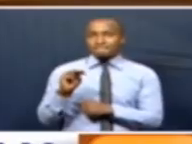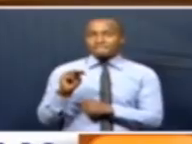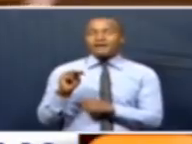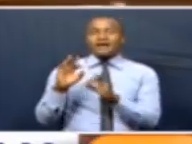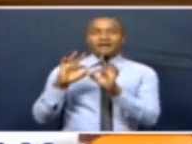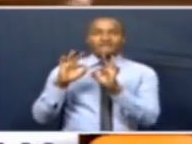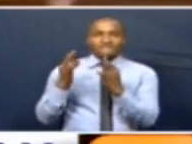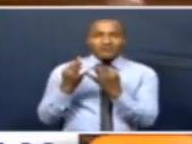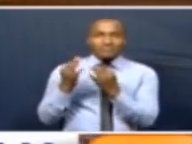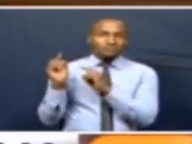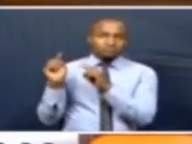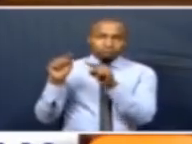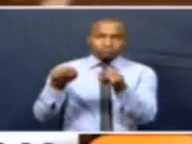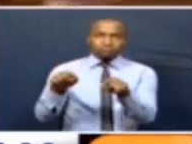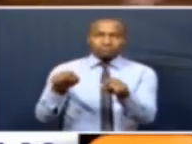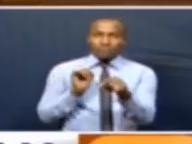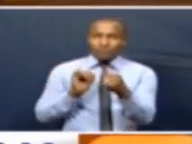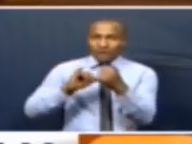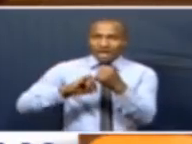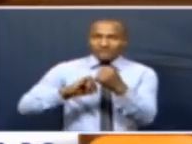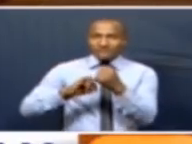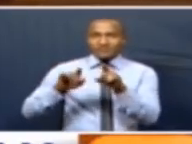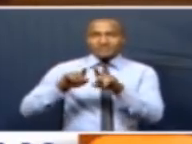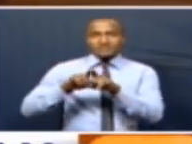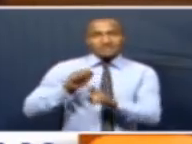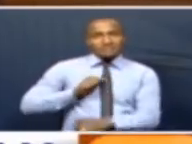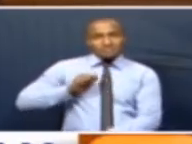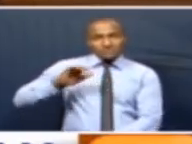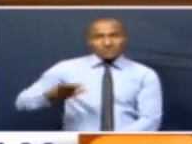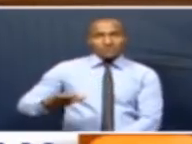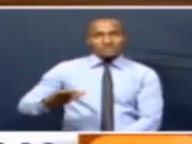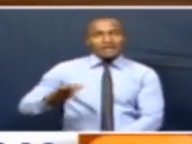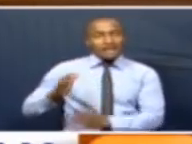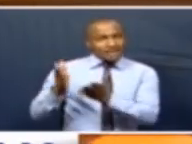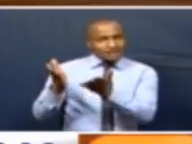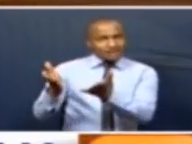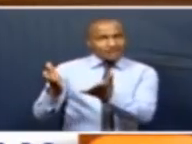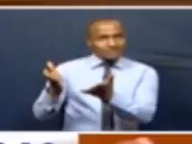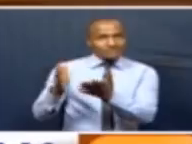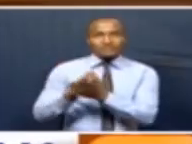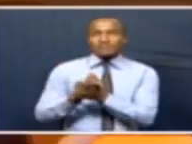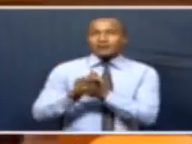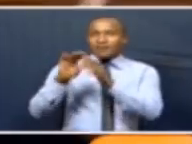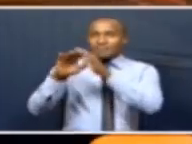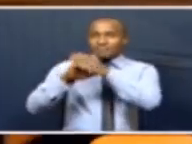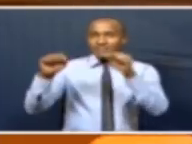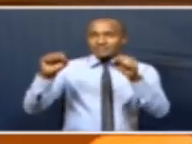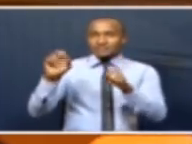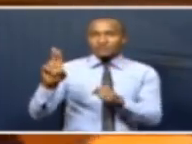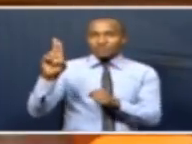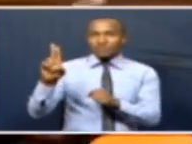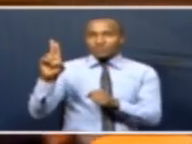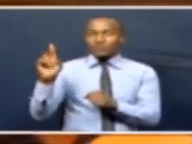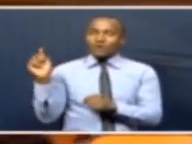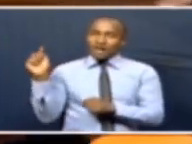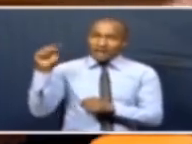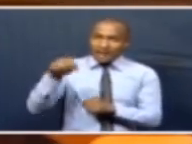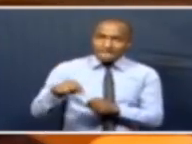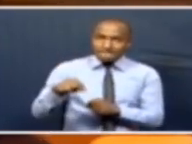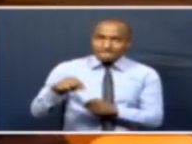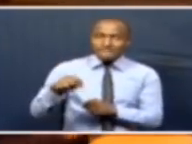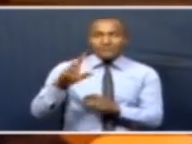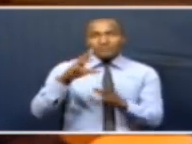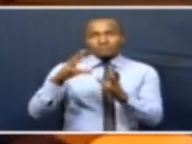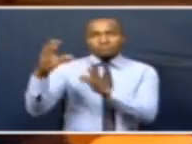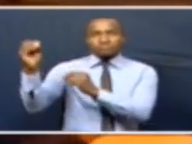family is that his wife and daughters are inside. What we also know is that President Uhuru Kenyatta has just left. He was here